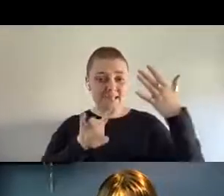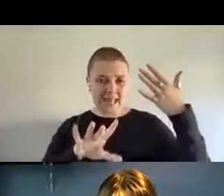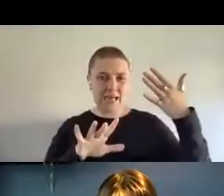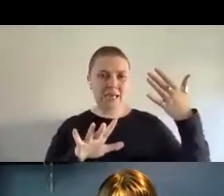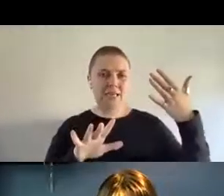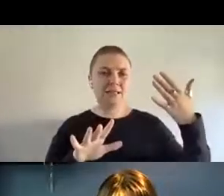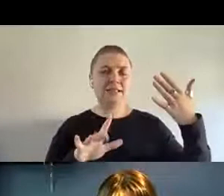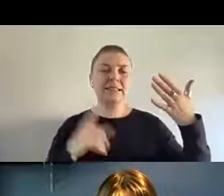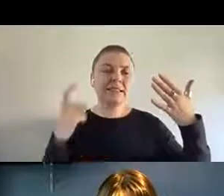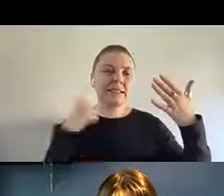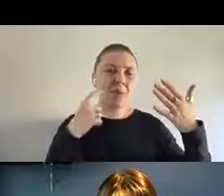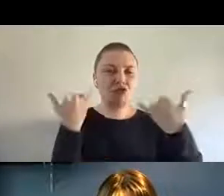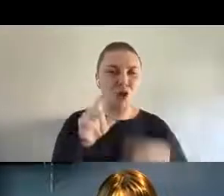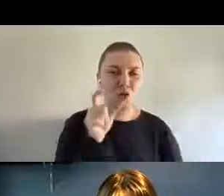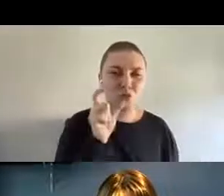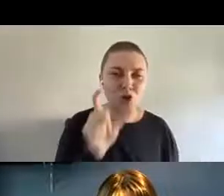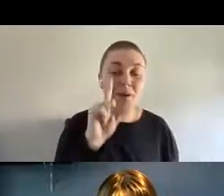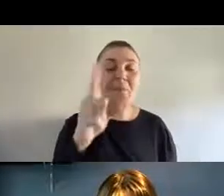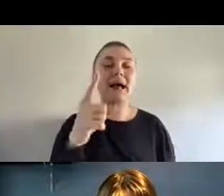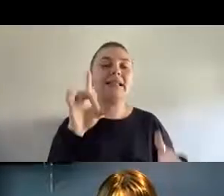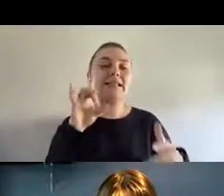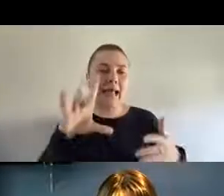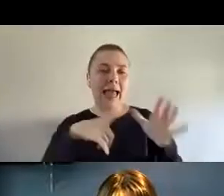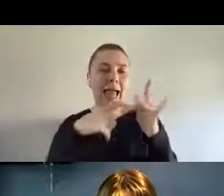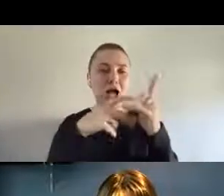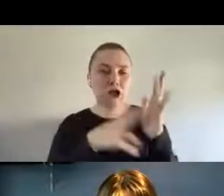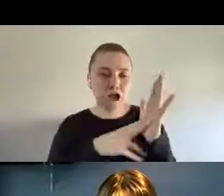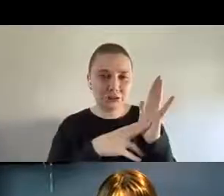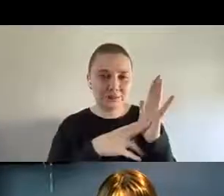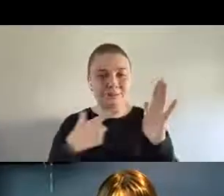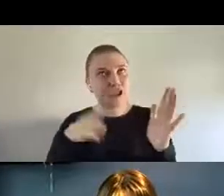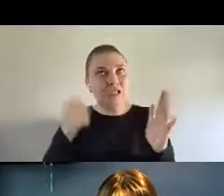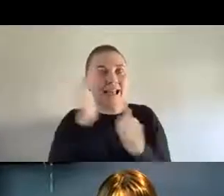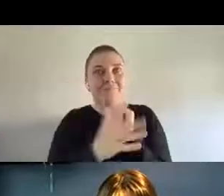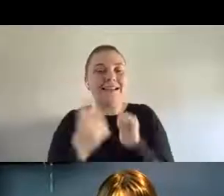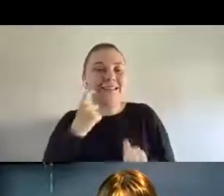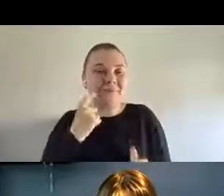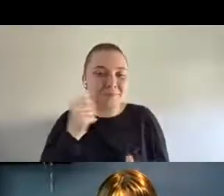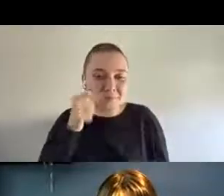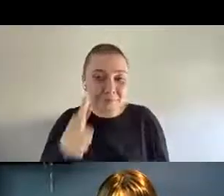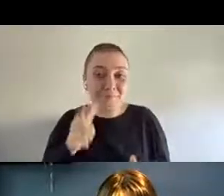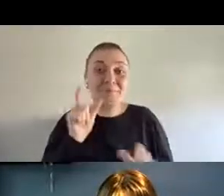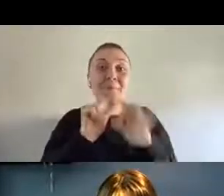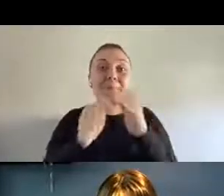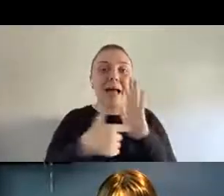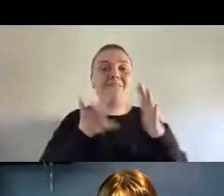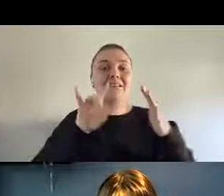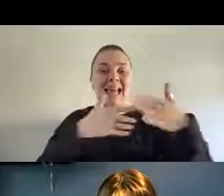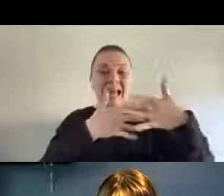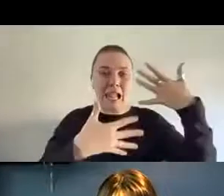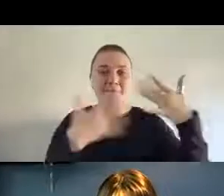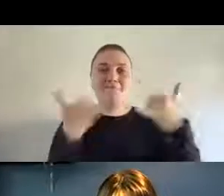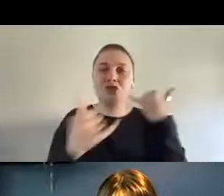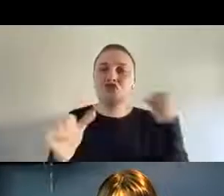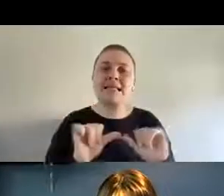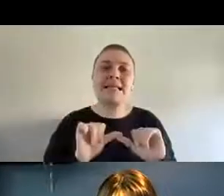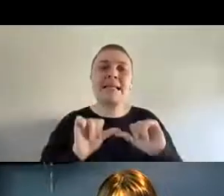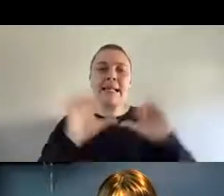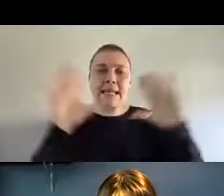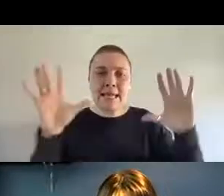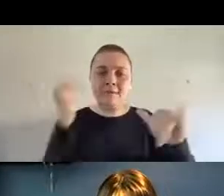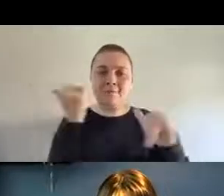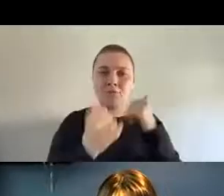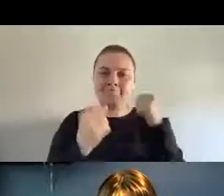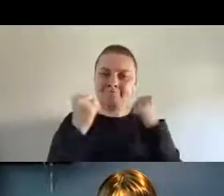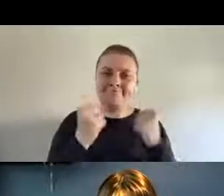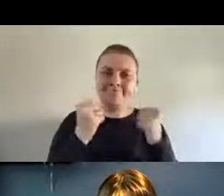simple actions, because of course these things are never simple, but these are 10 very clear, very tangible